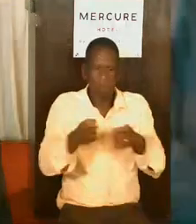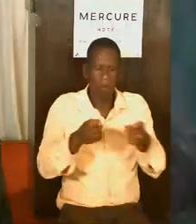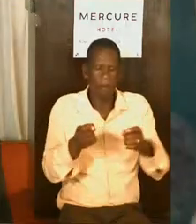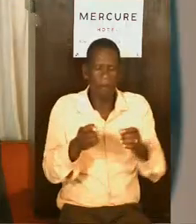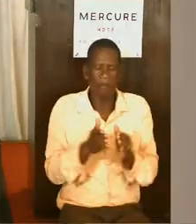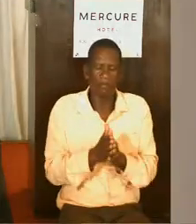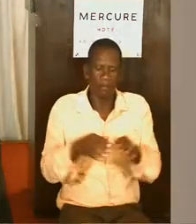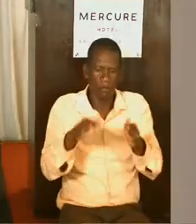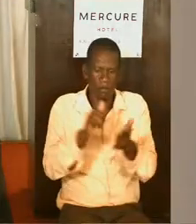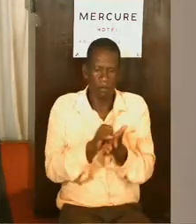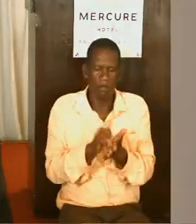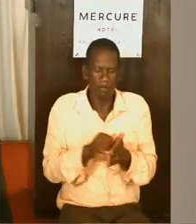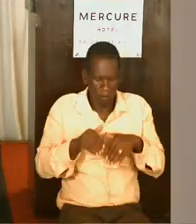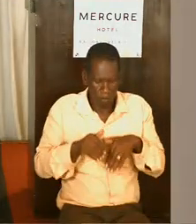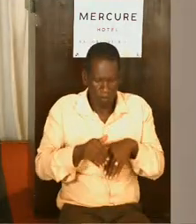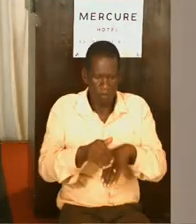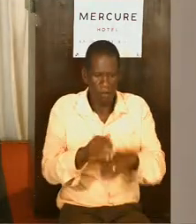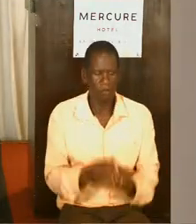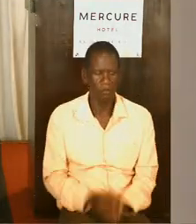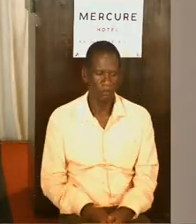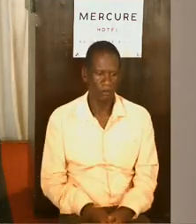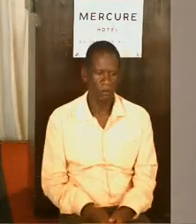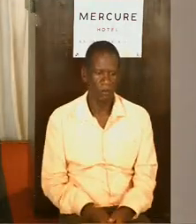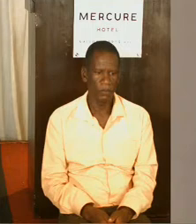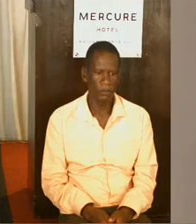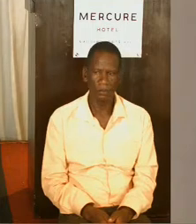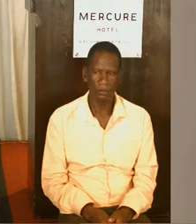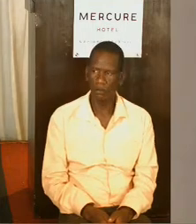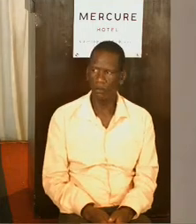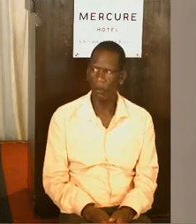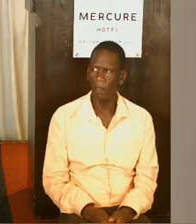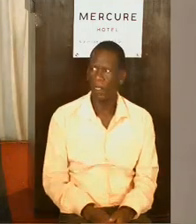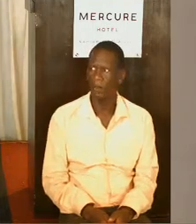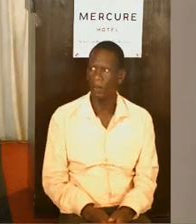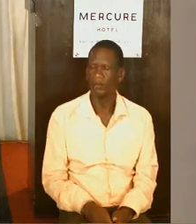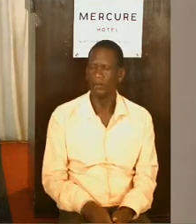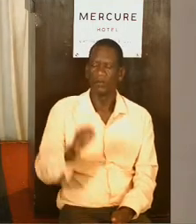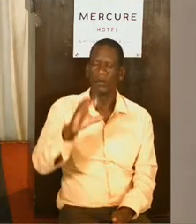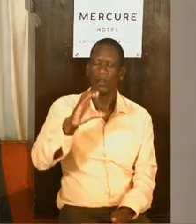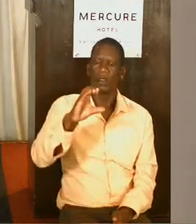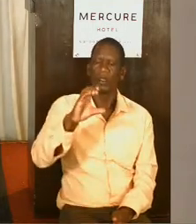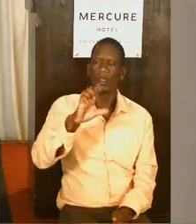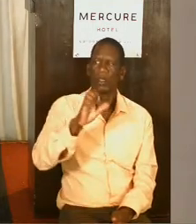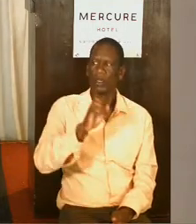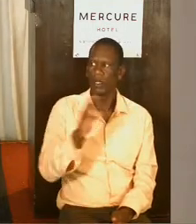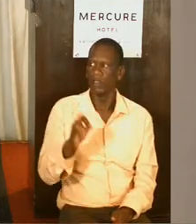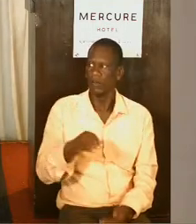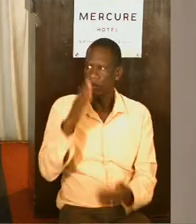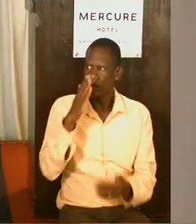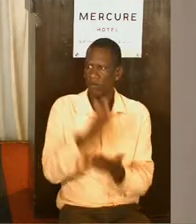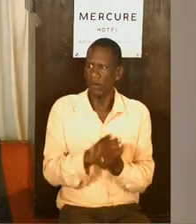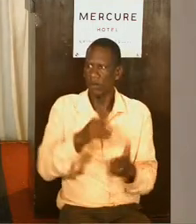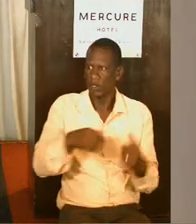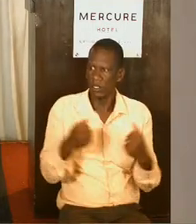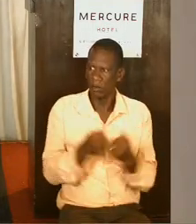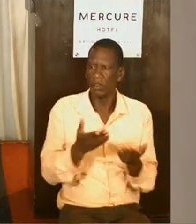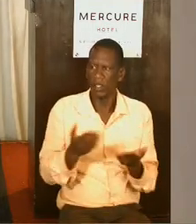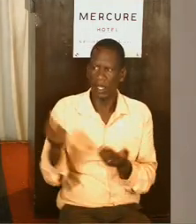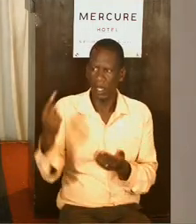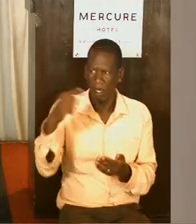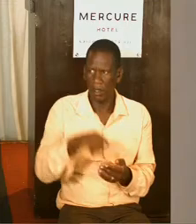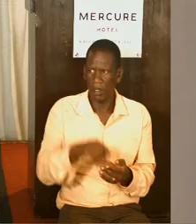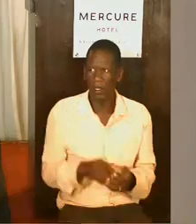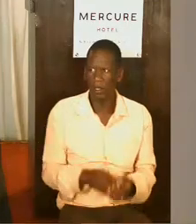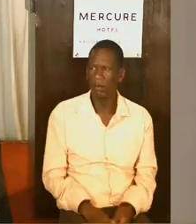and that will follow Cliff can you confirm where or what's going on they're coming